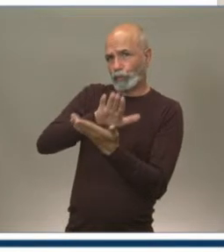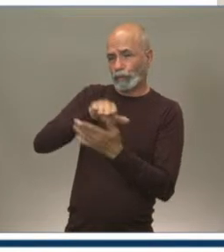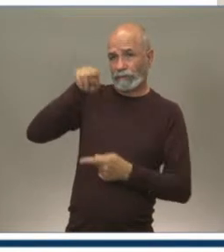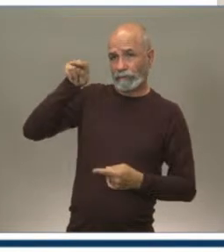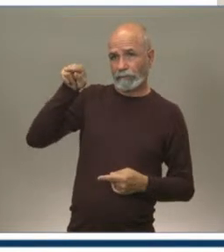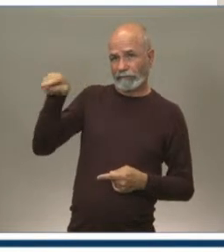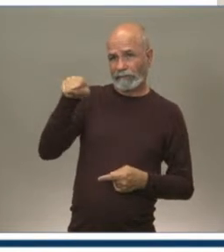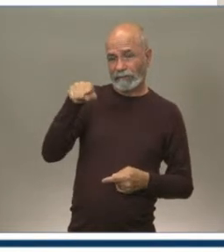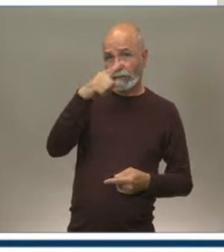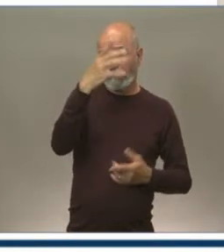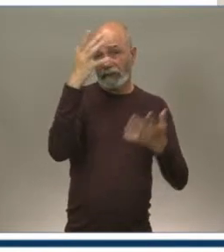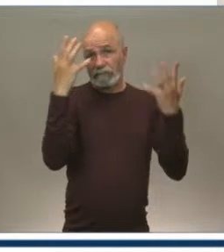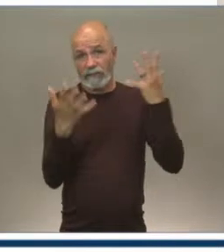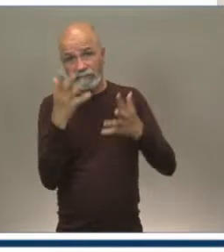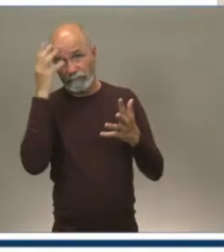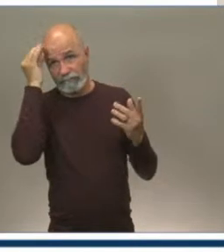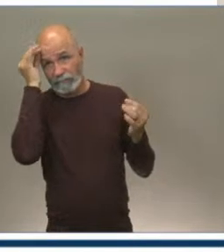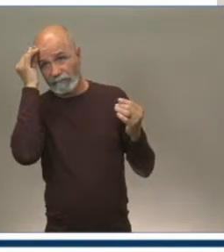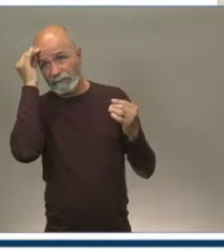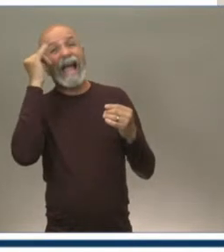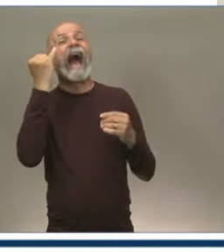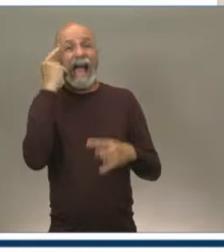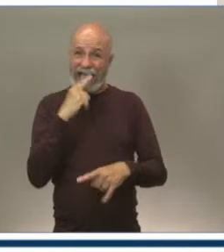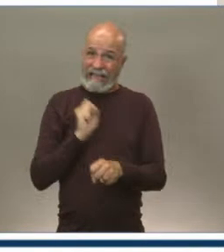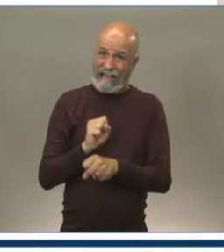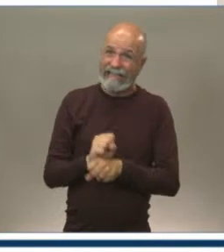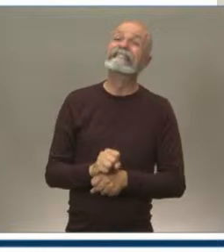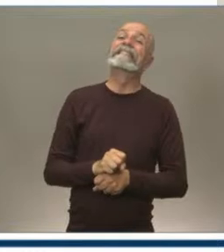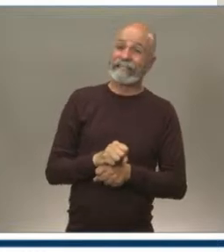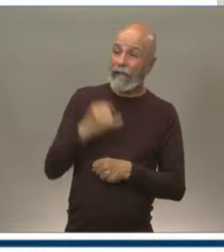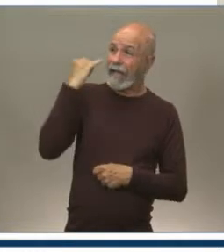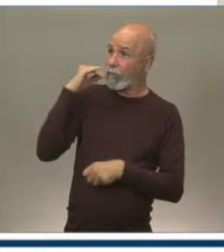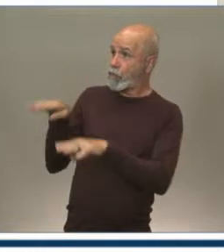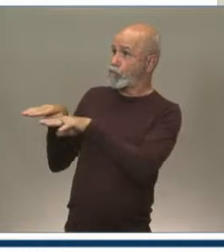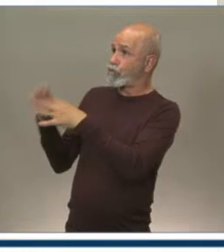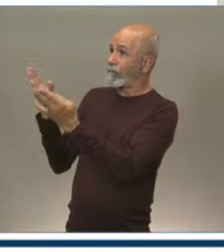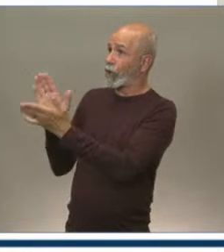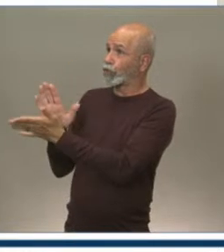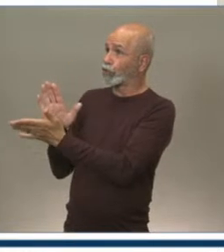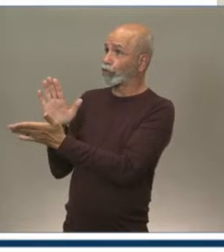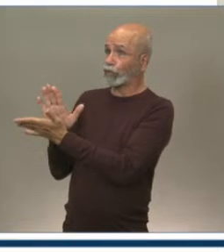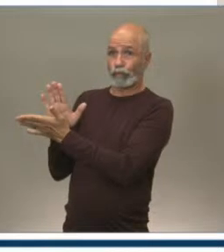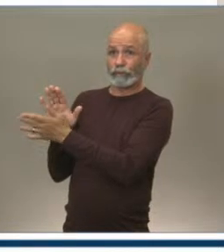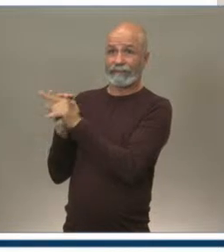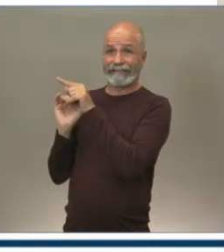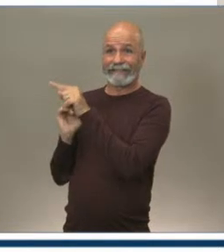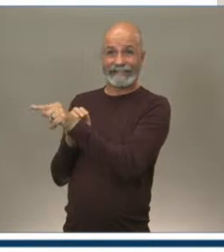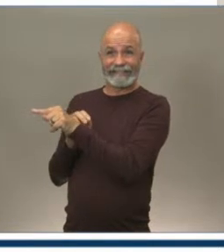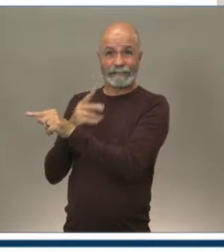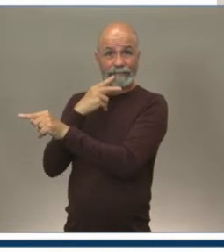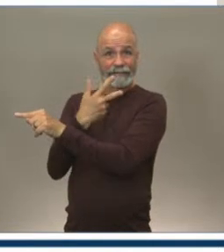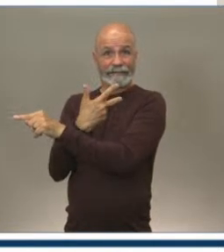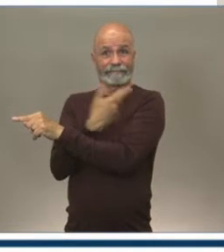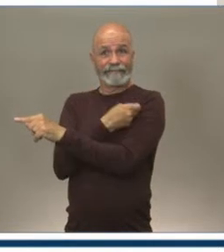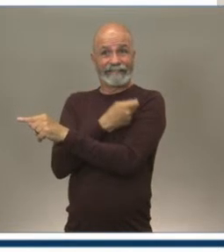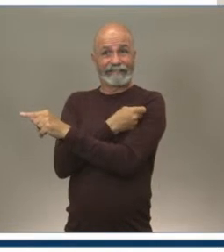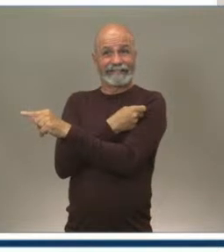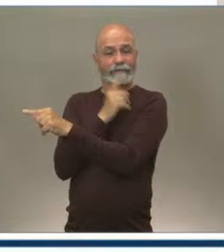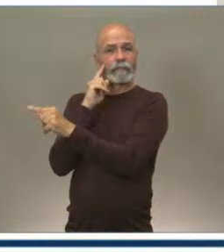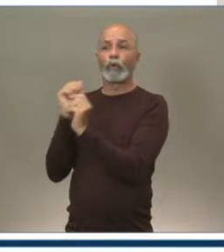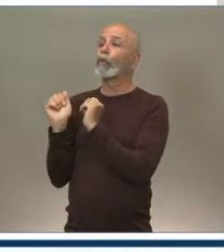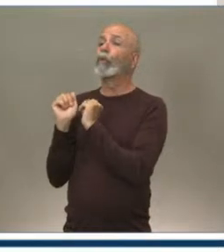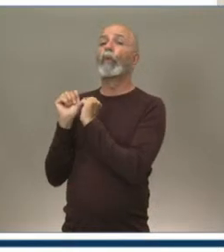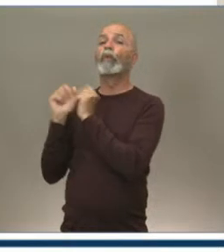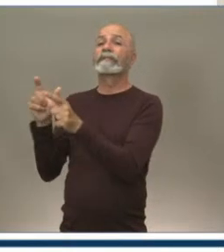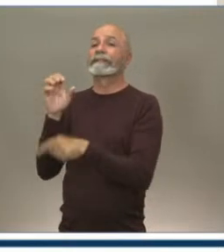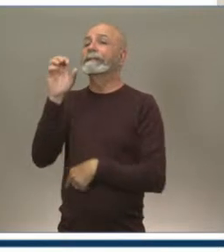reopening schools, and if vaccinations being opened up to all ages as soon as